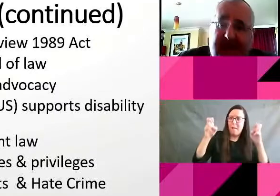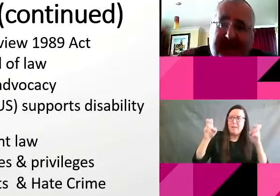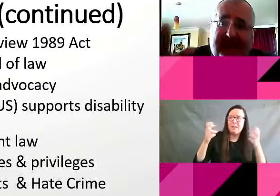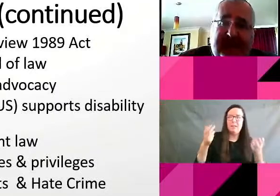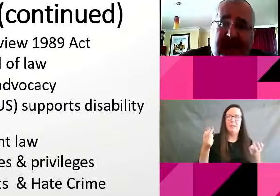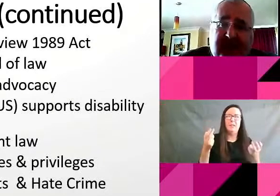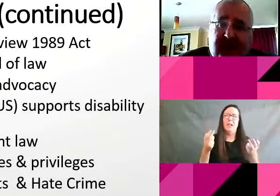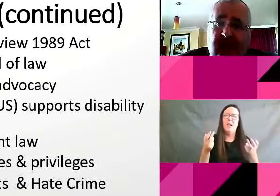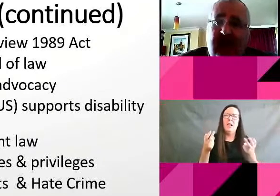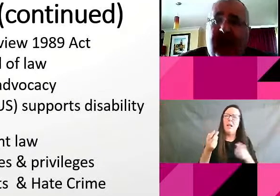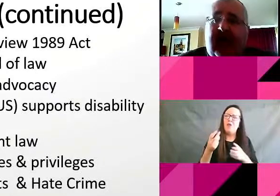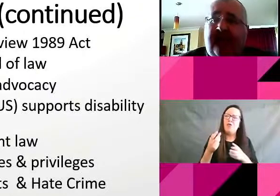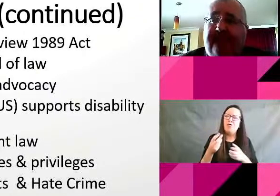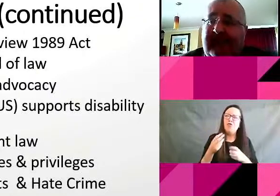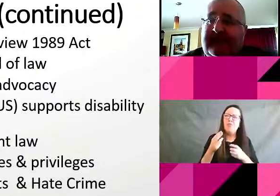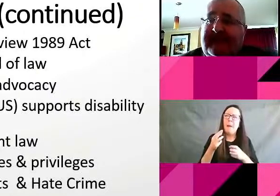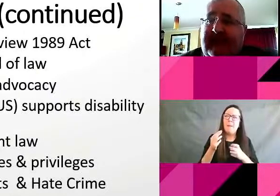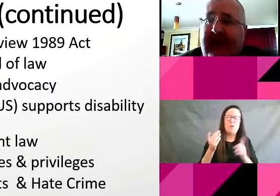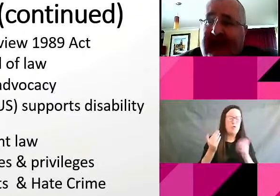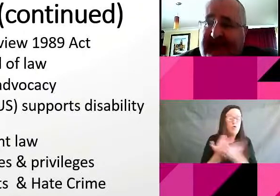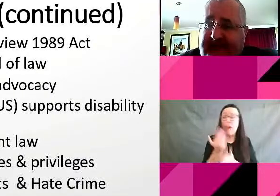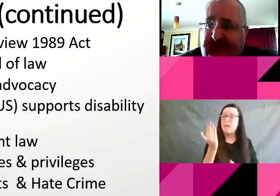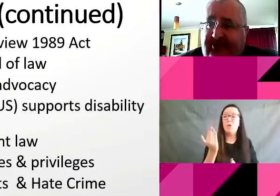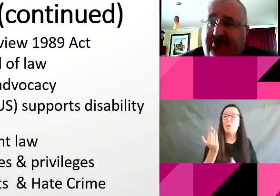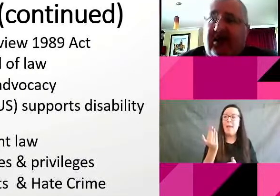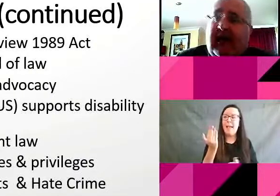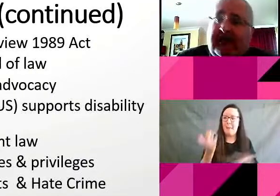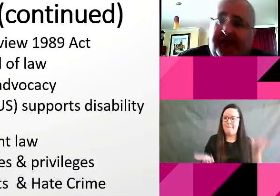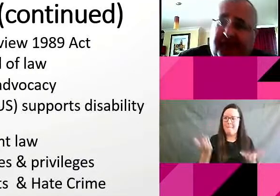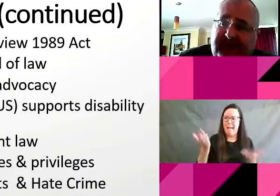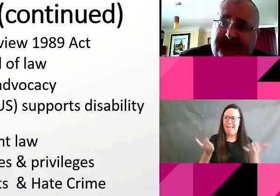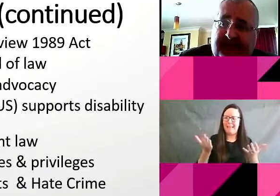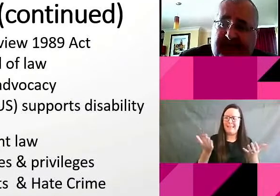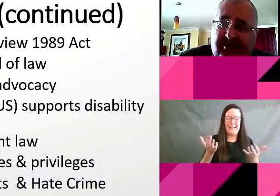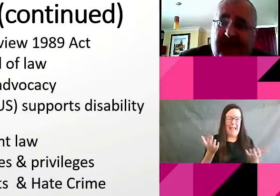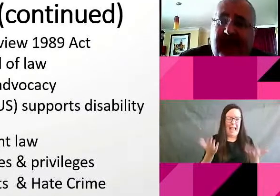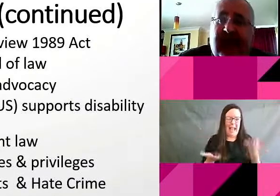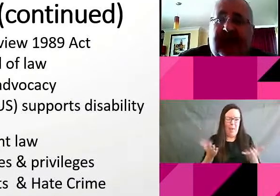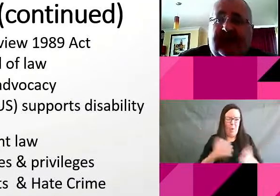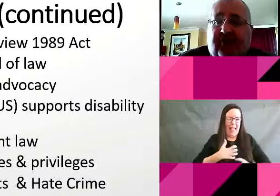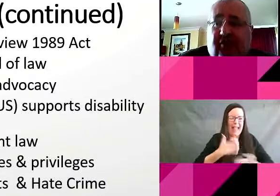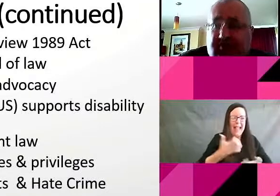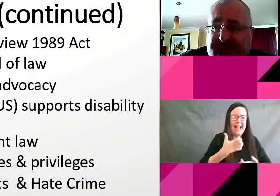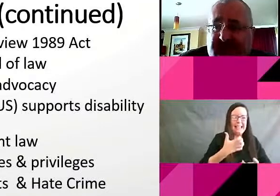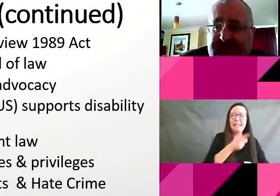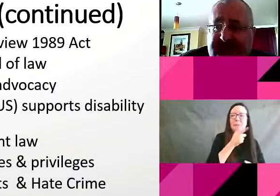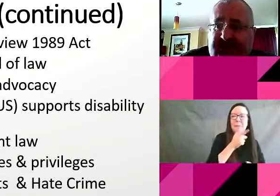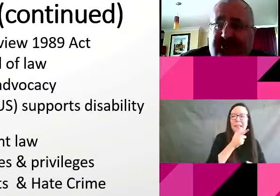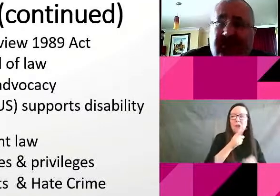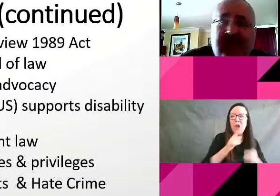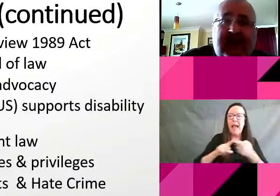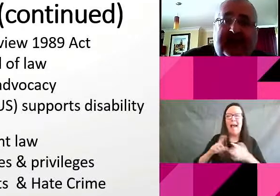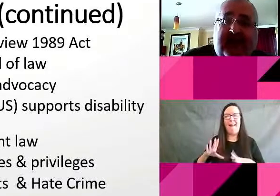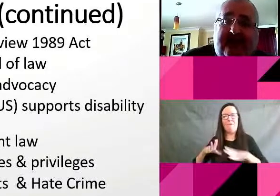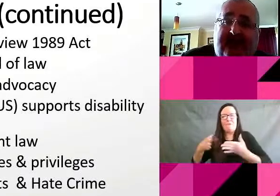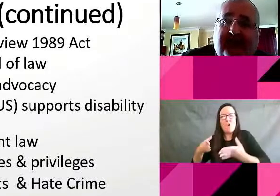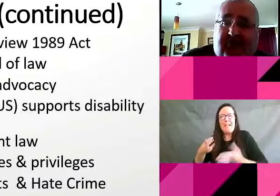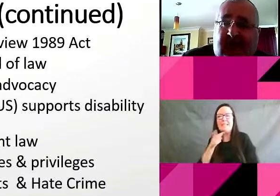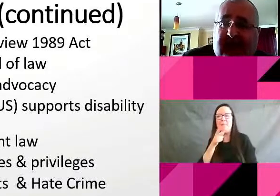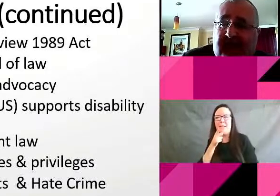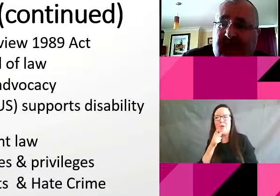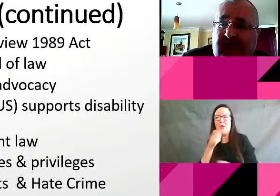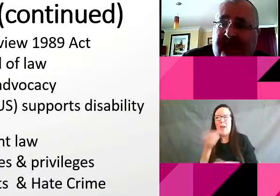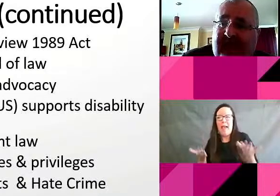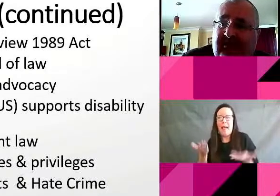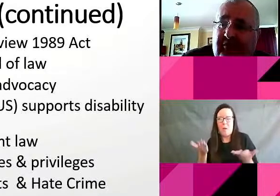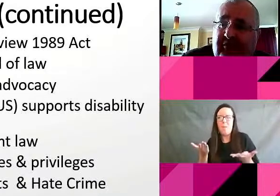immediately raises the issue of balancing hate speech and free speech. And of course, free speech is a